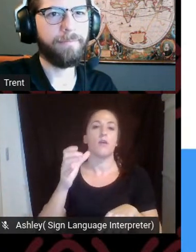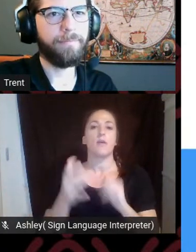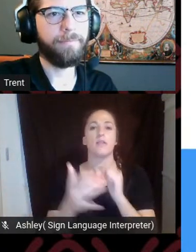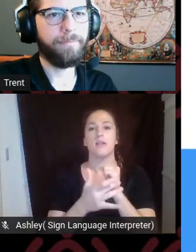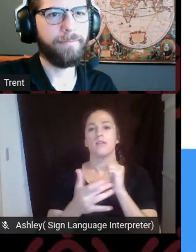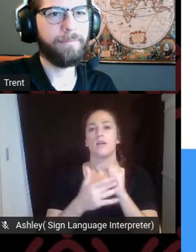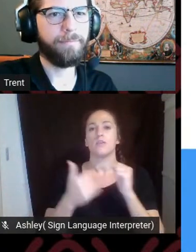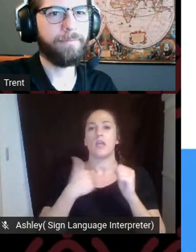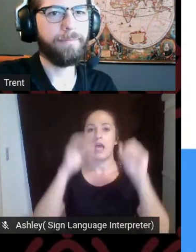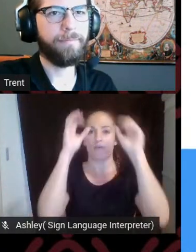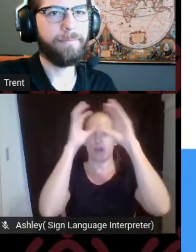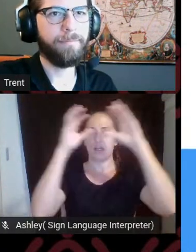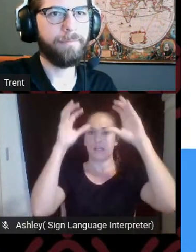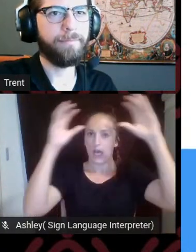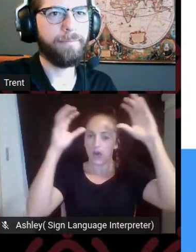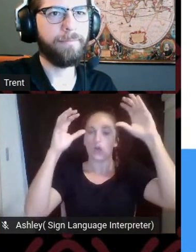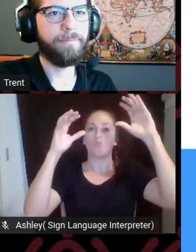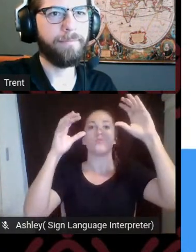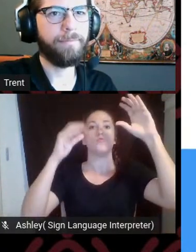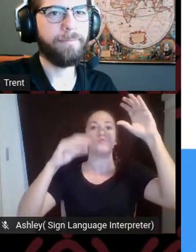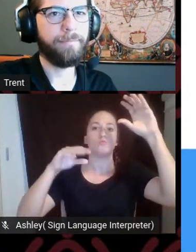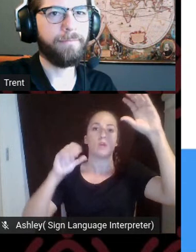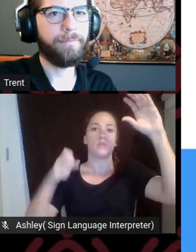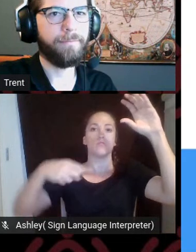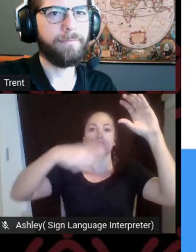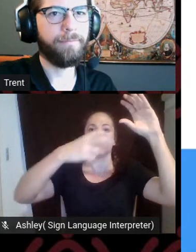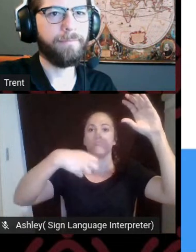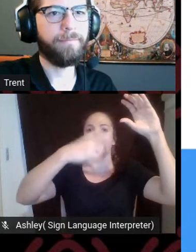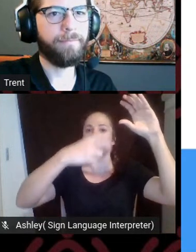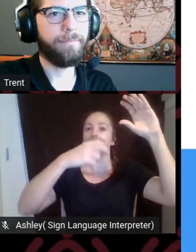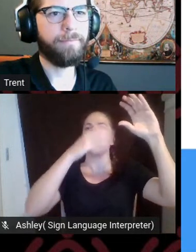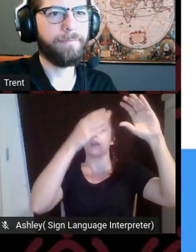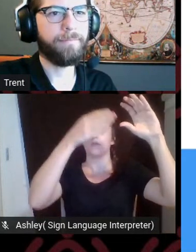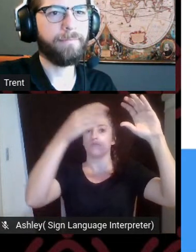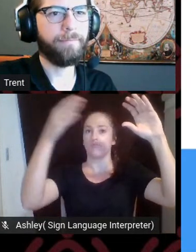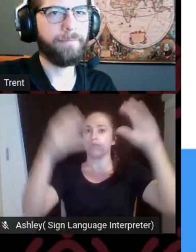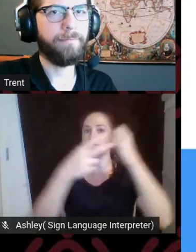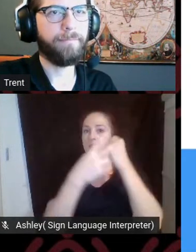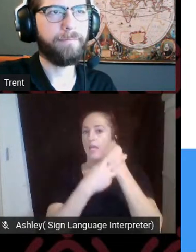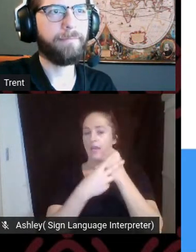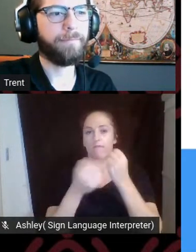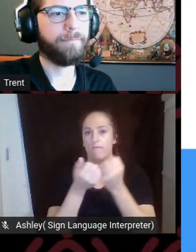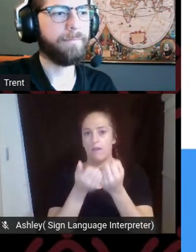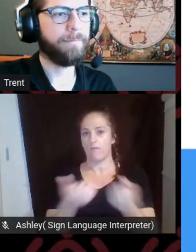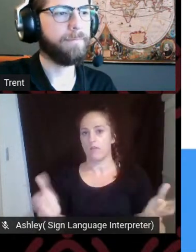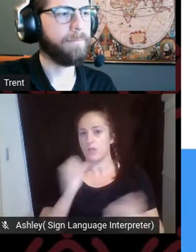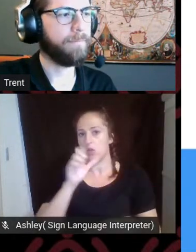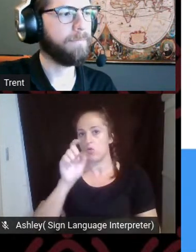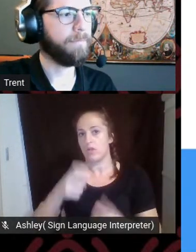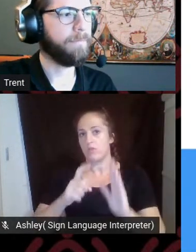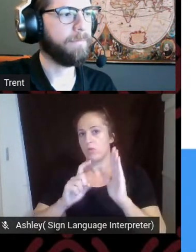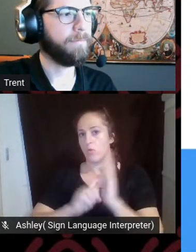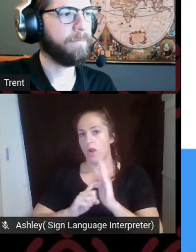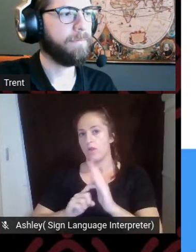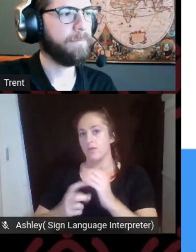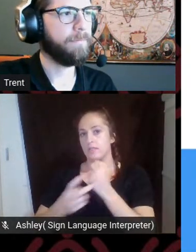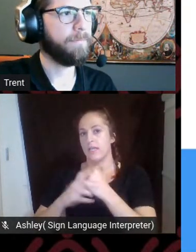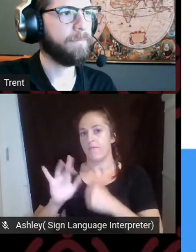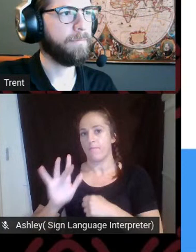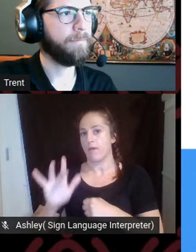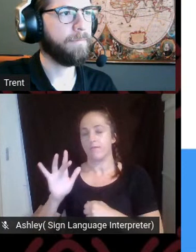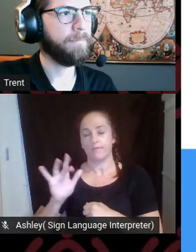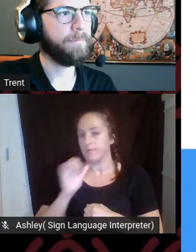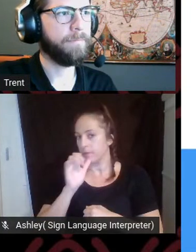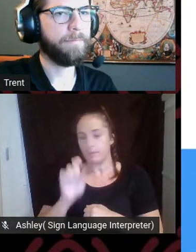anywhere. You save inside of your Google Drive. It saves automatically. You never have to click that save button again. You can store